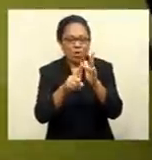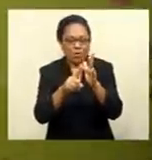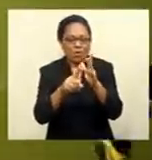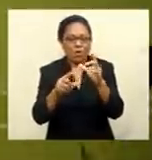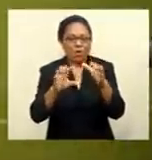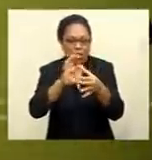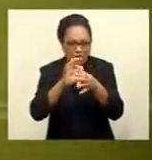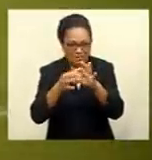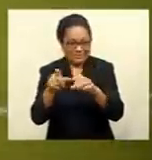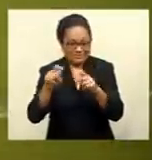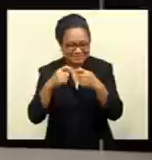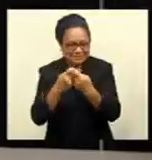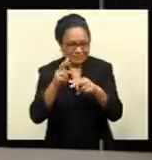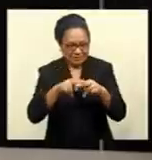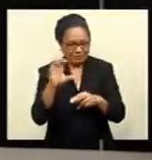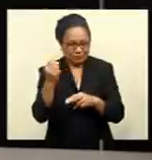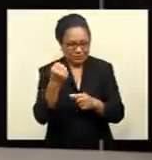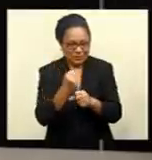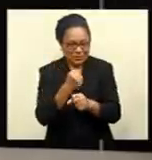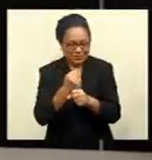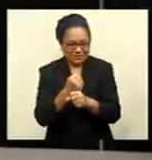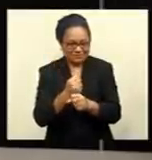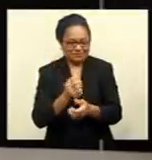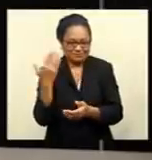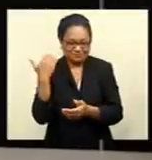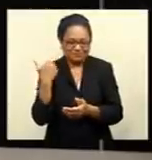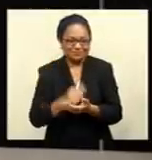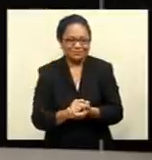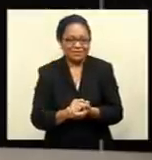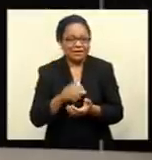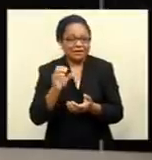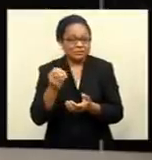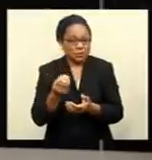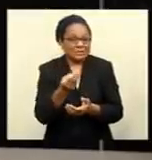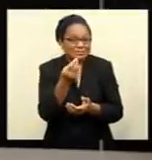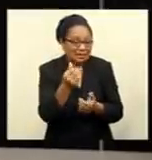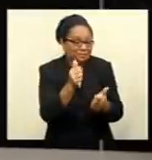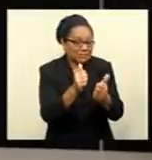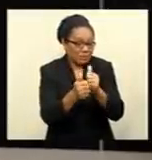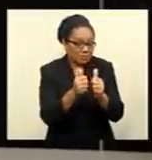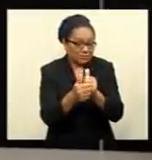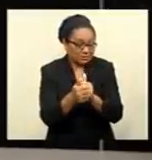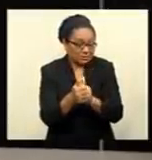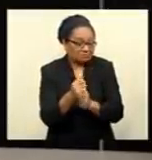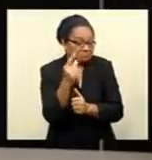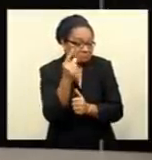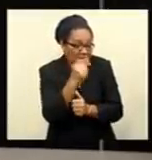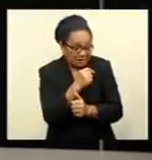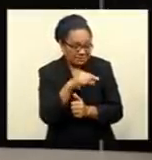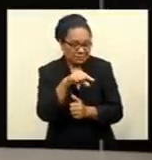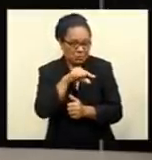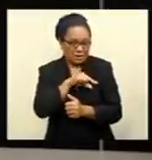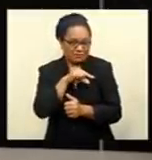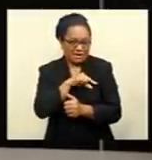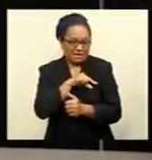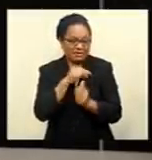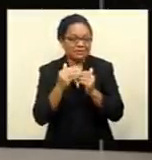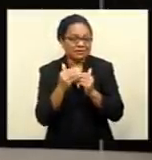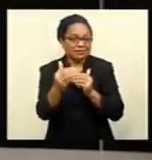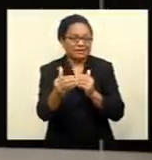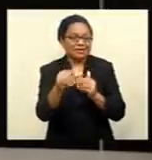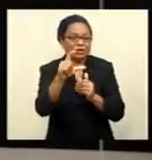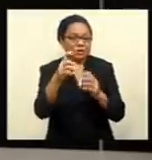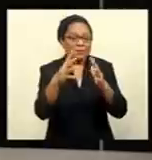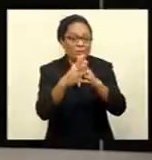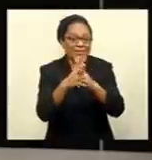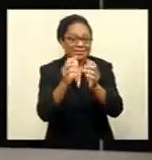team won gold. There are a few sports who have the potential to qualify for the upcoming